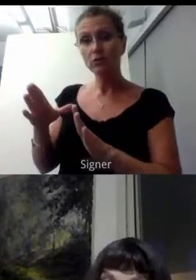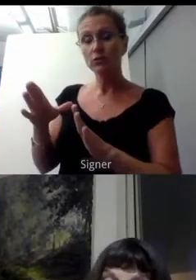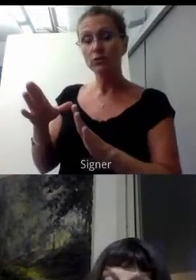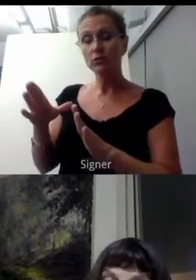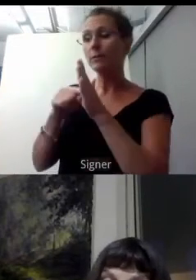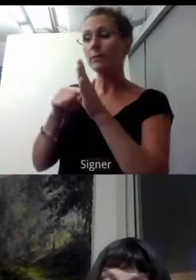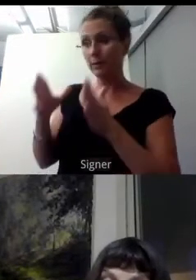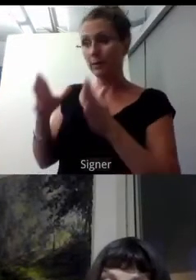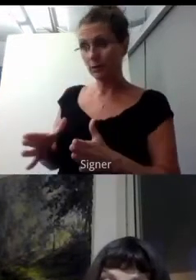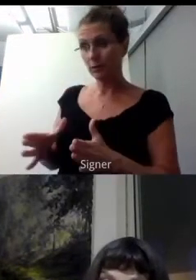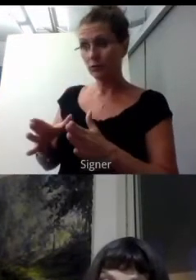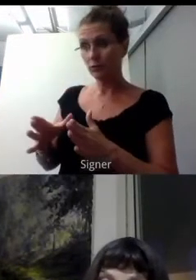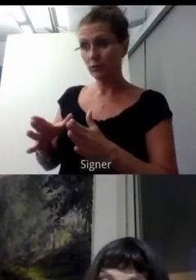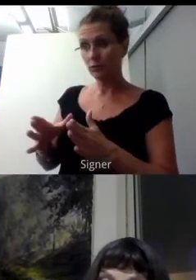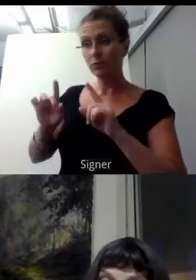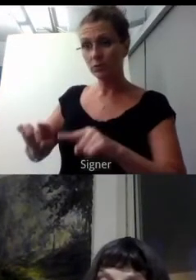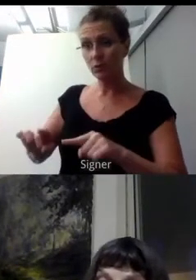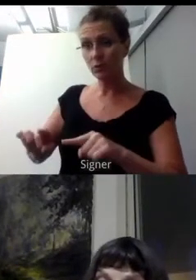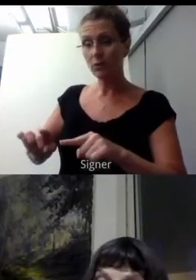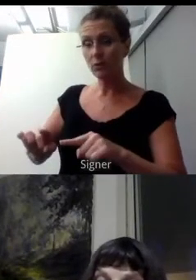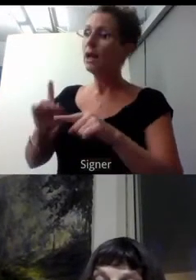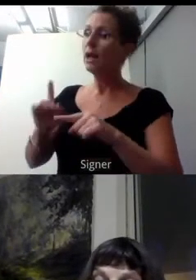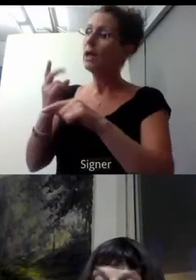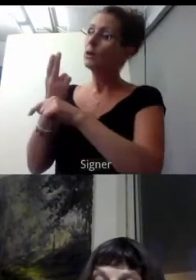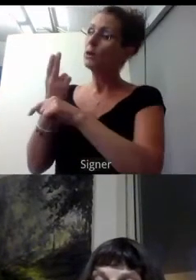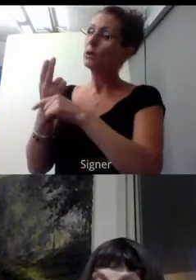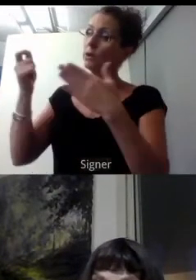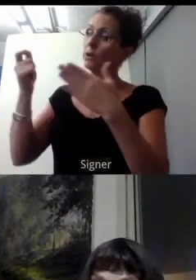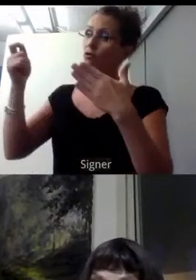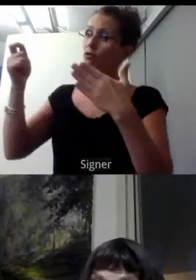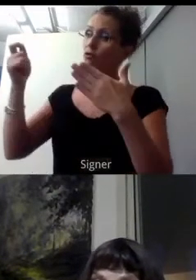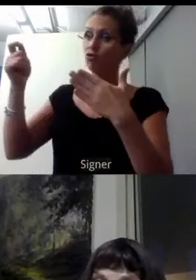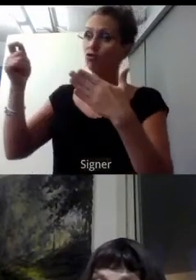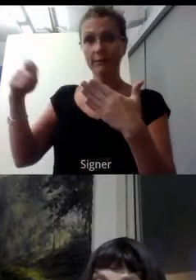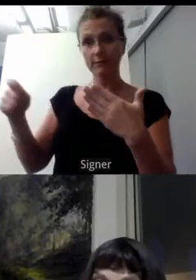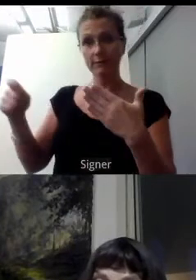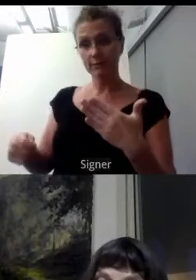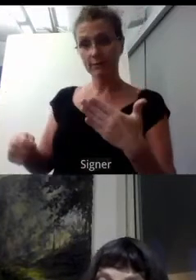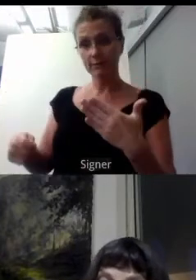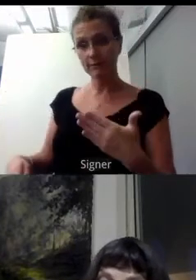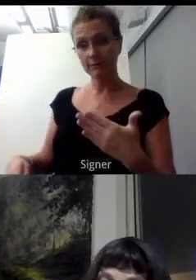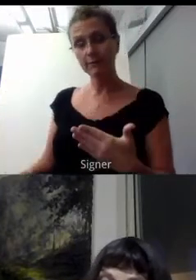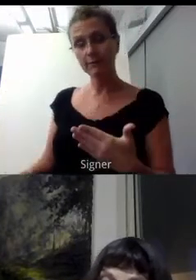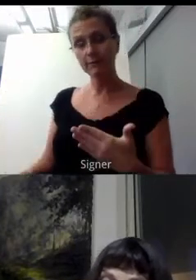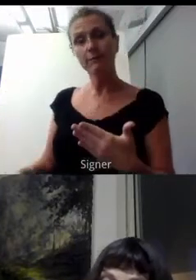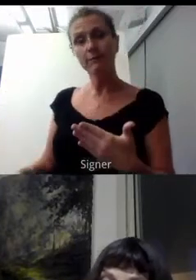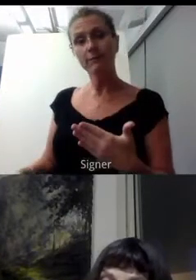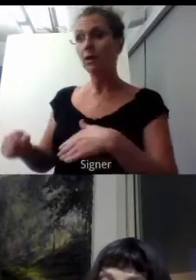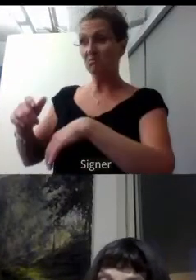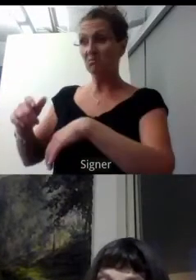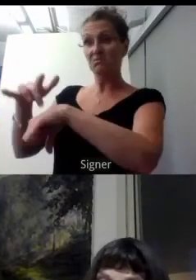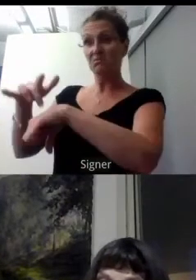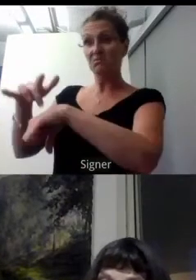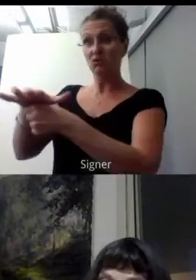of requirements, which they must check on site and mark each of the